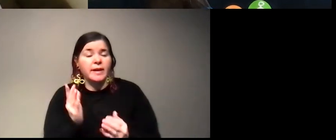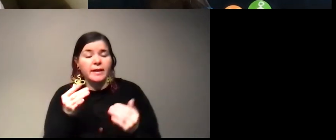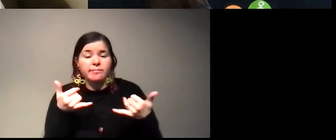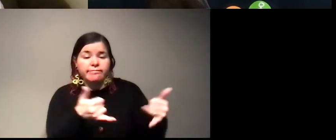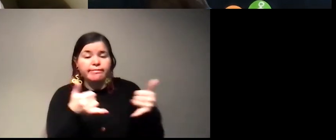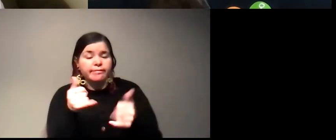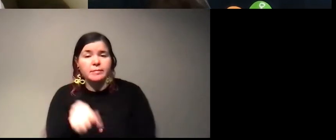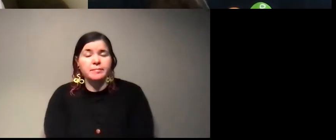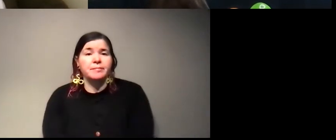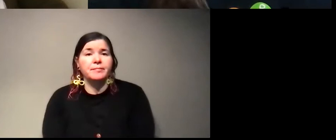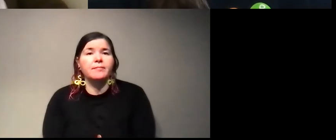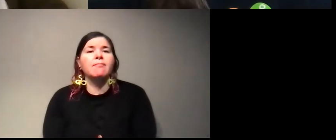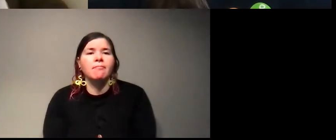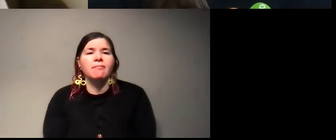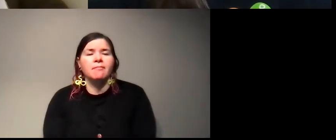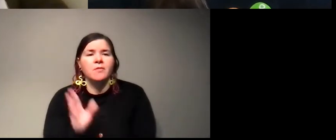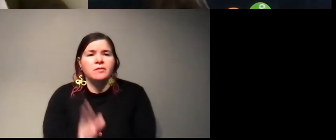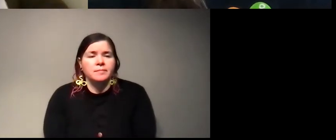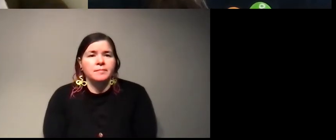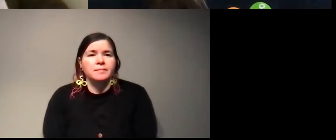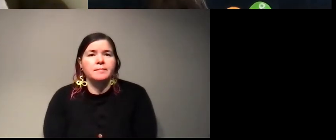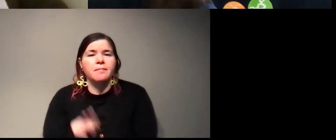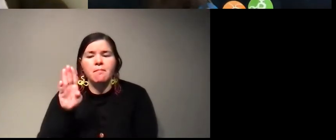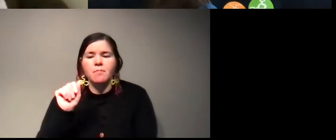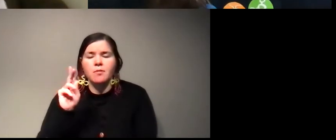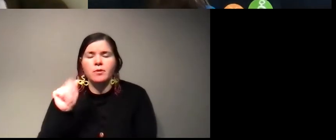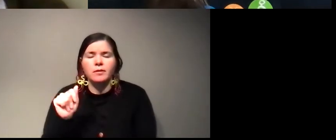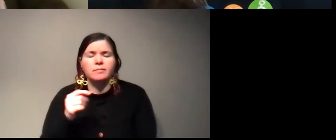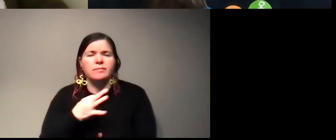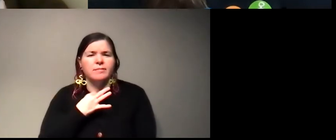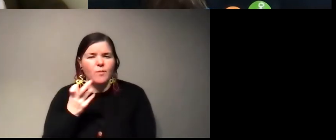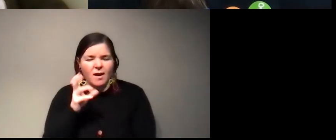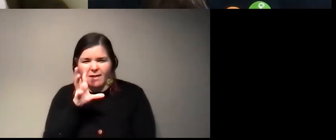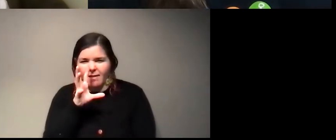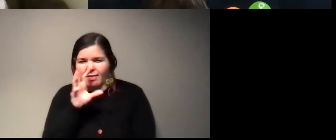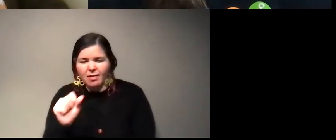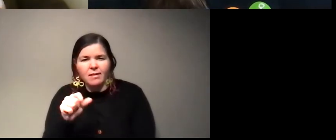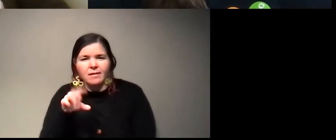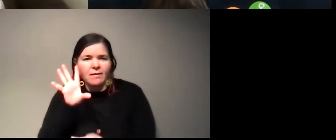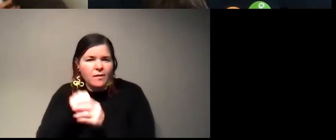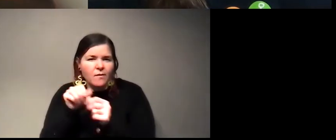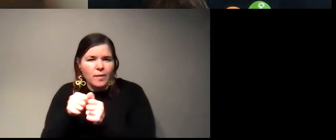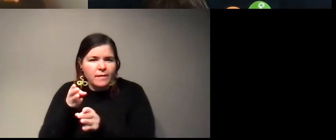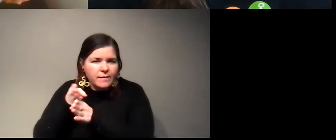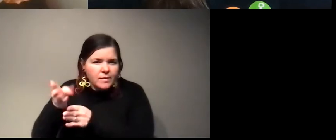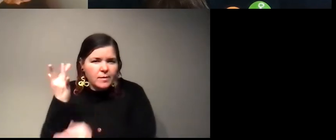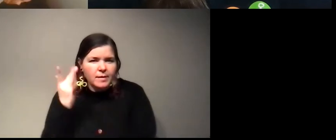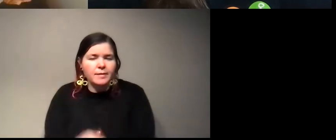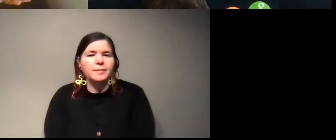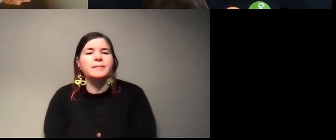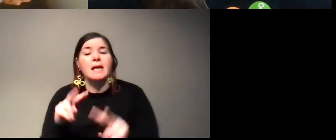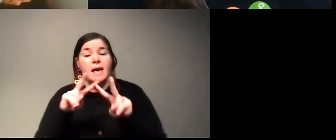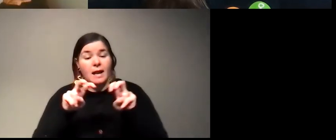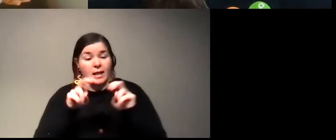with it. Awesome. Barbara asks, what drew you to this field? Oh, so analytical